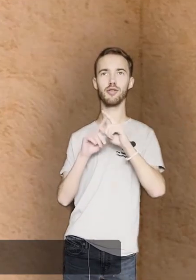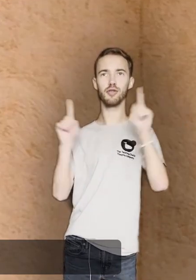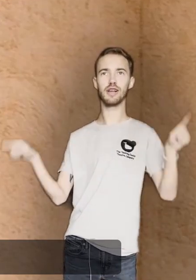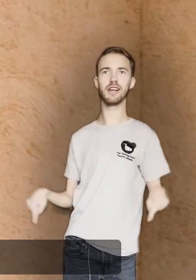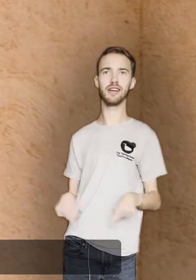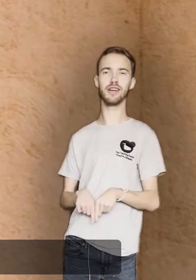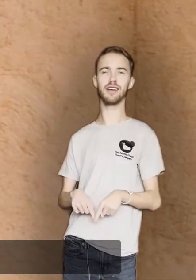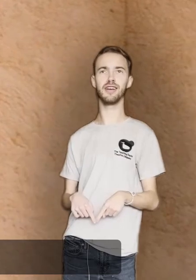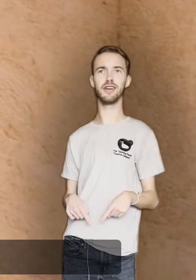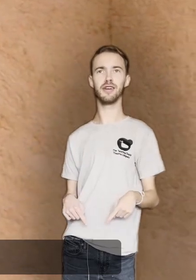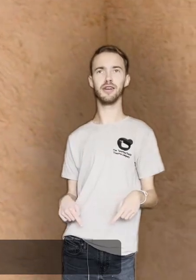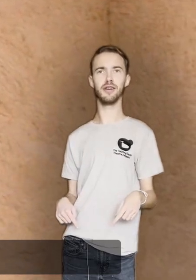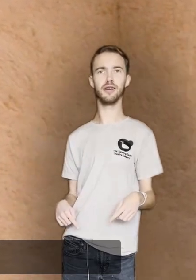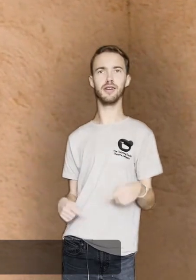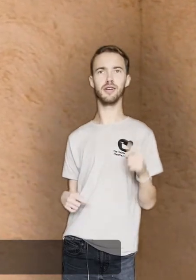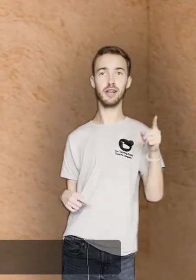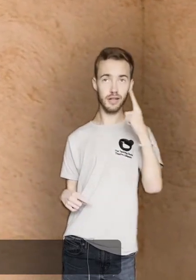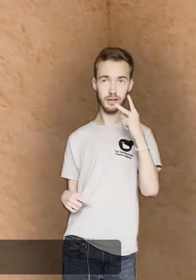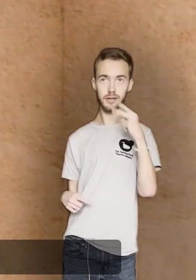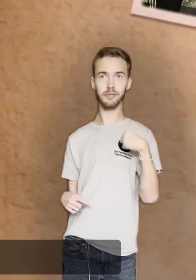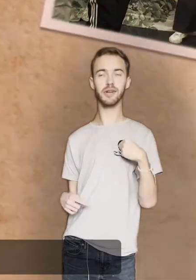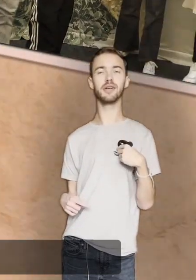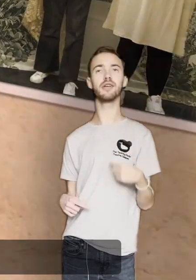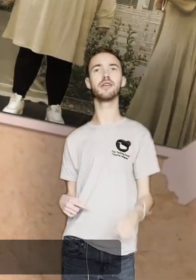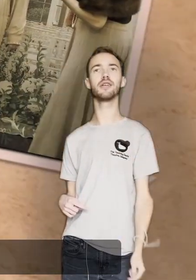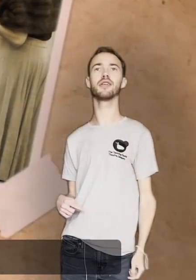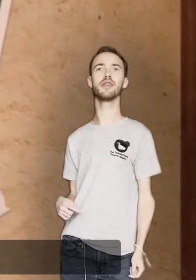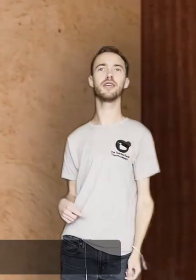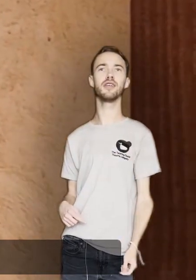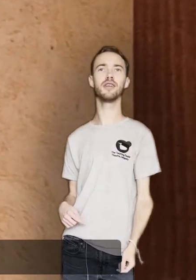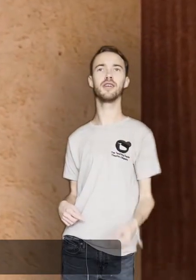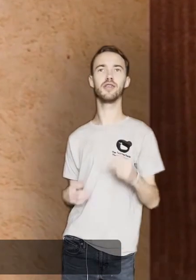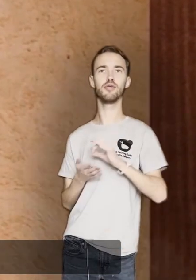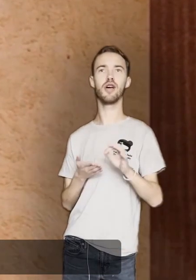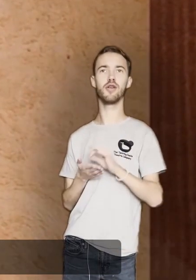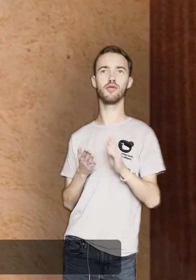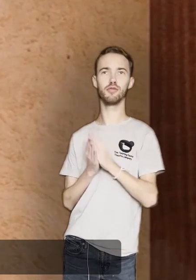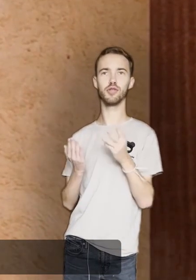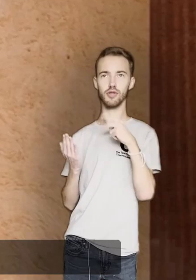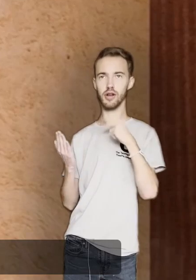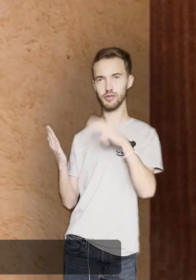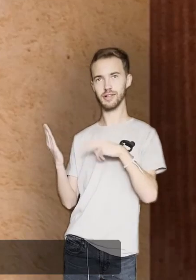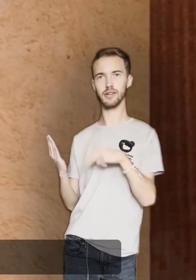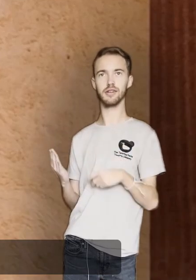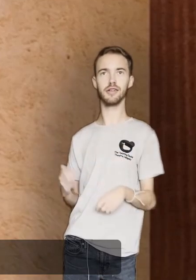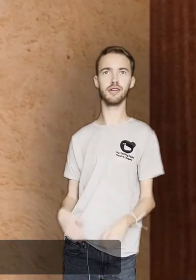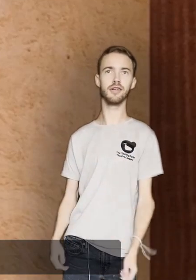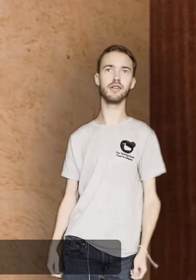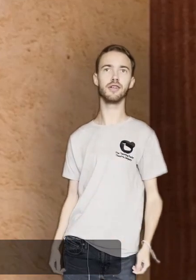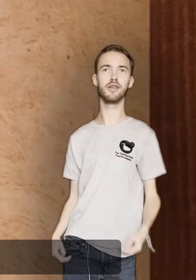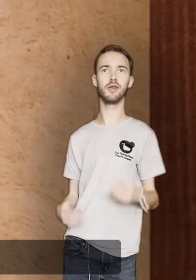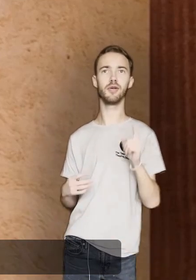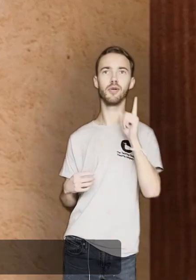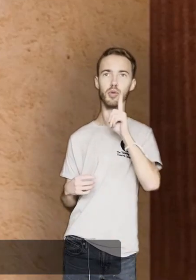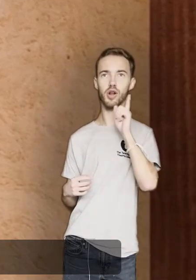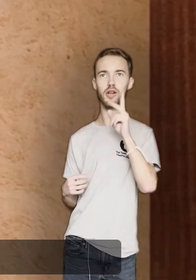upon the screen. Did you see me? I wrote a book for you to read.